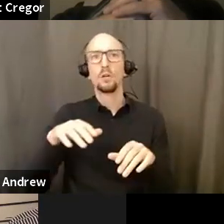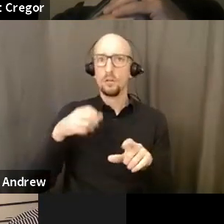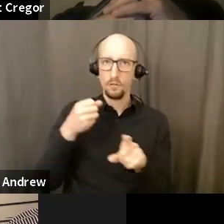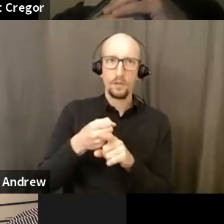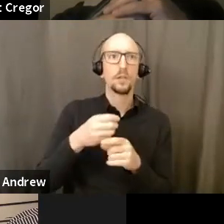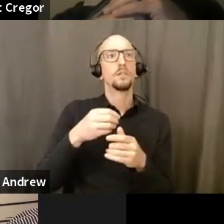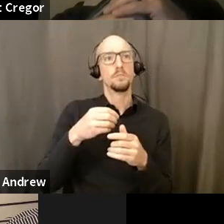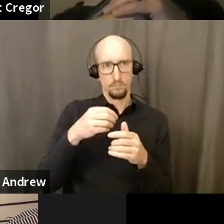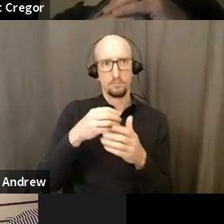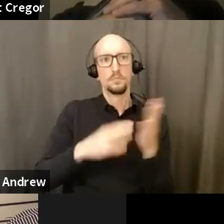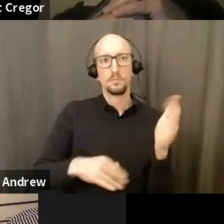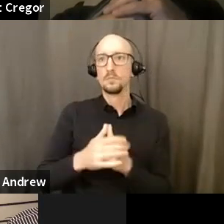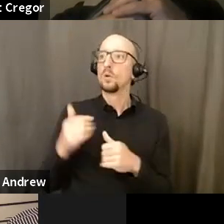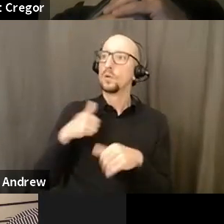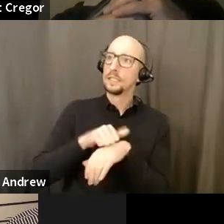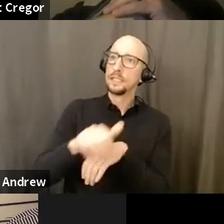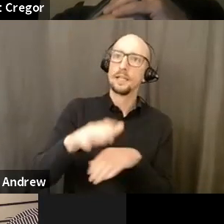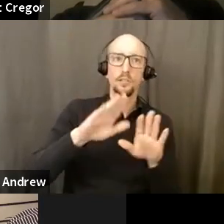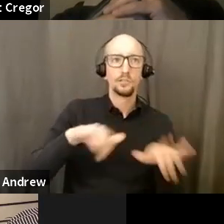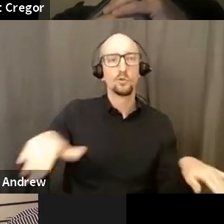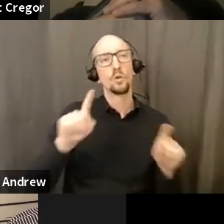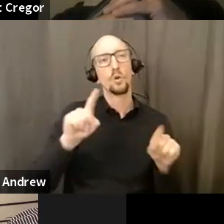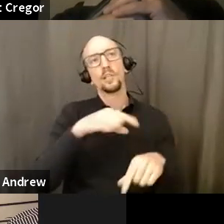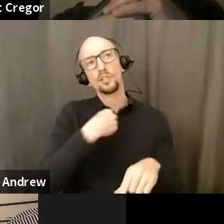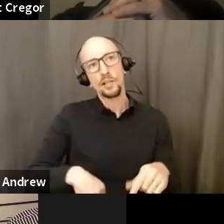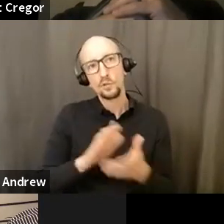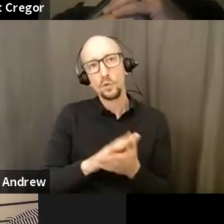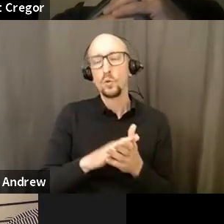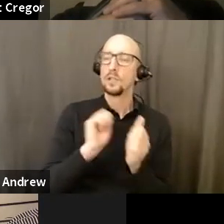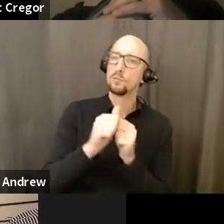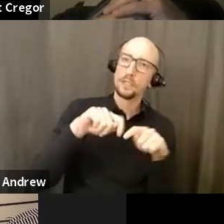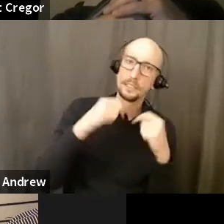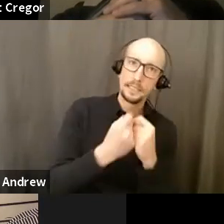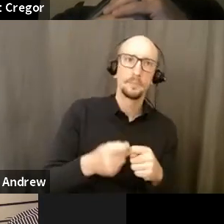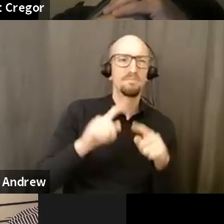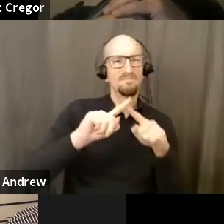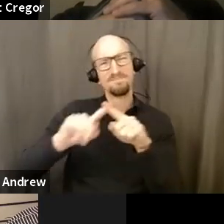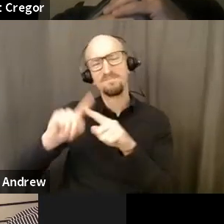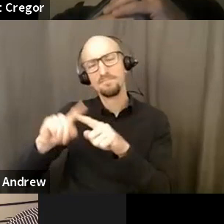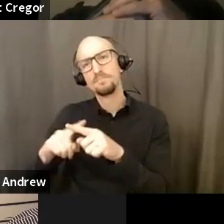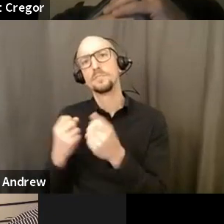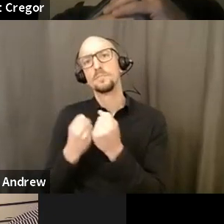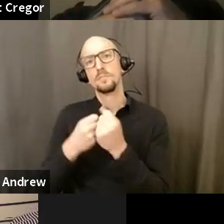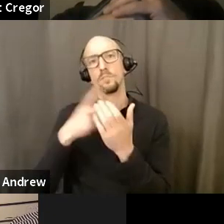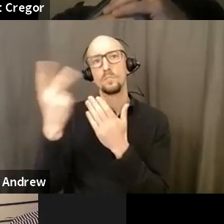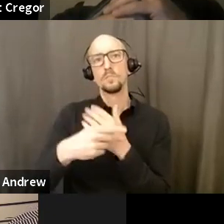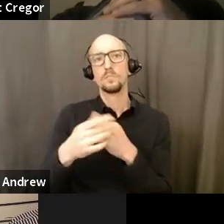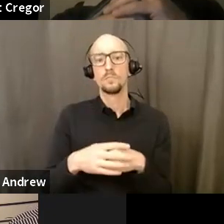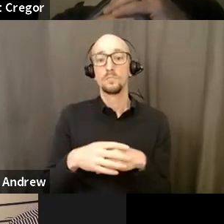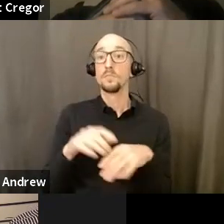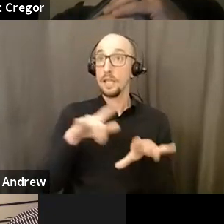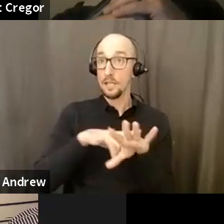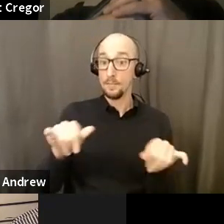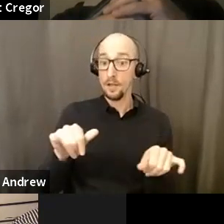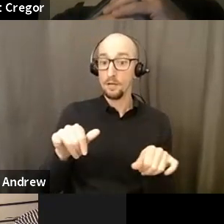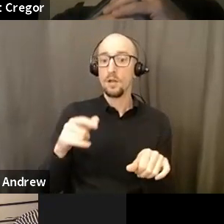school, orchestra, sports teams, and all sorts of enrichment programs, In addition to the time spent